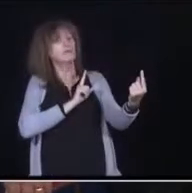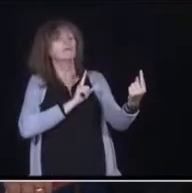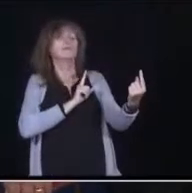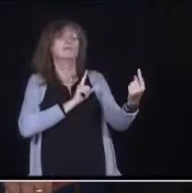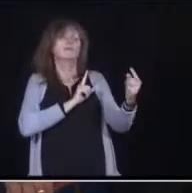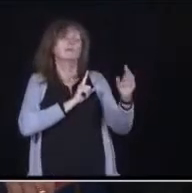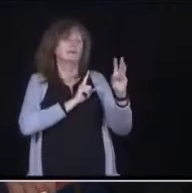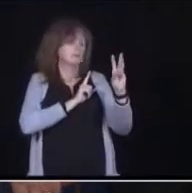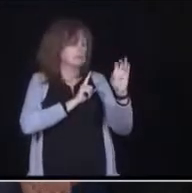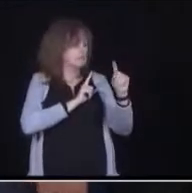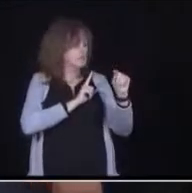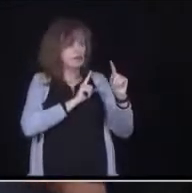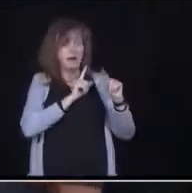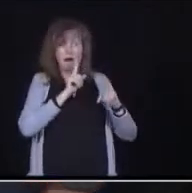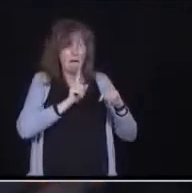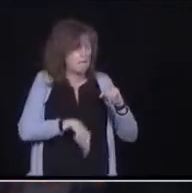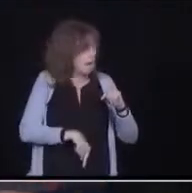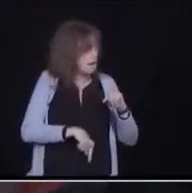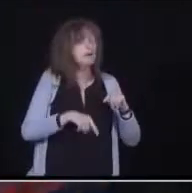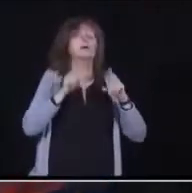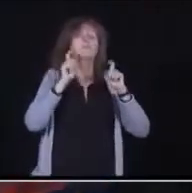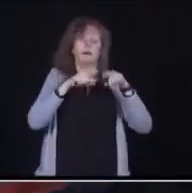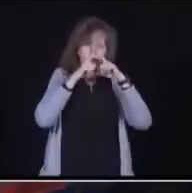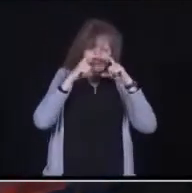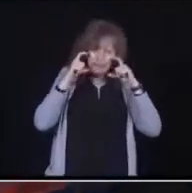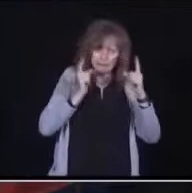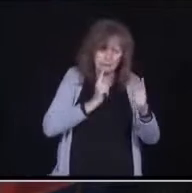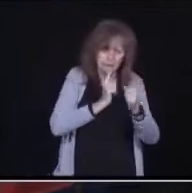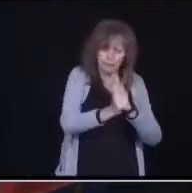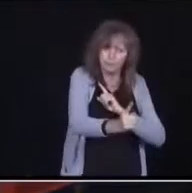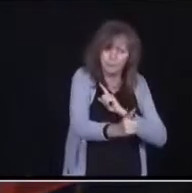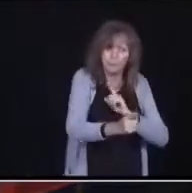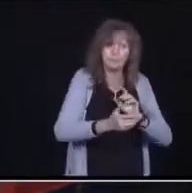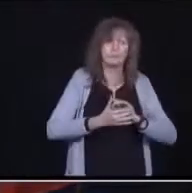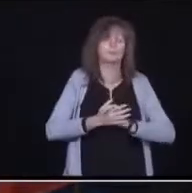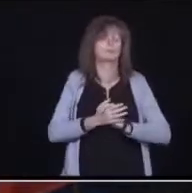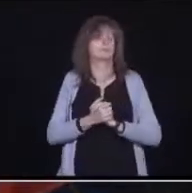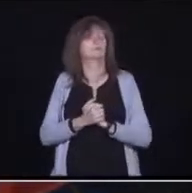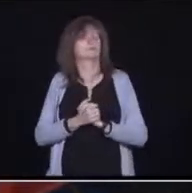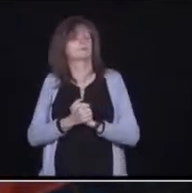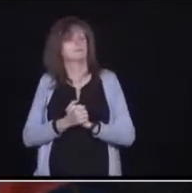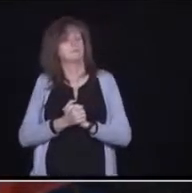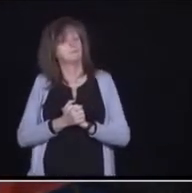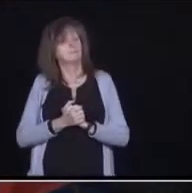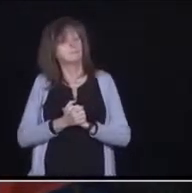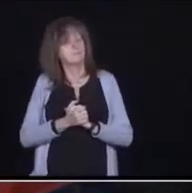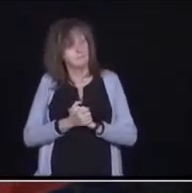be on. Next question. Your next question comes from